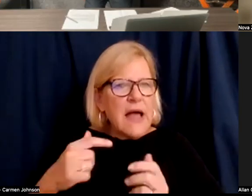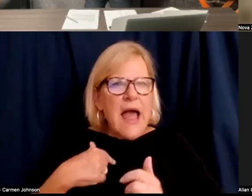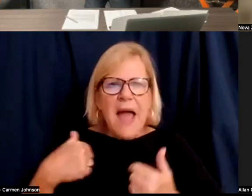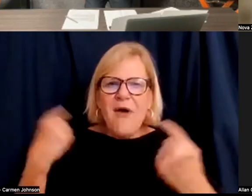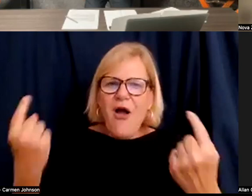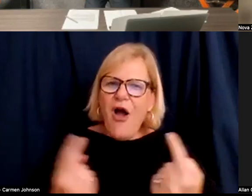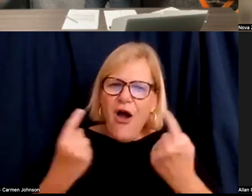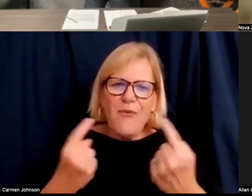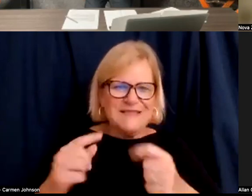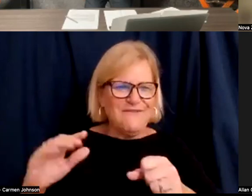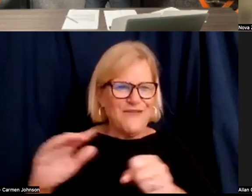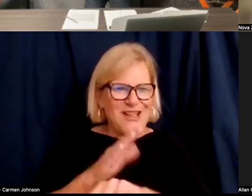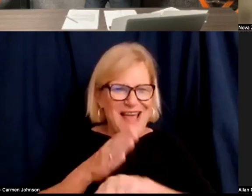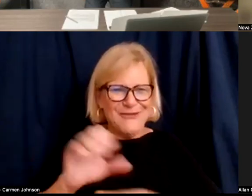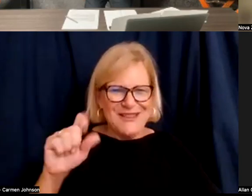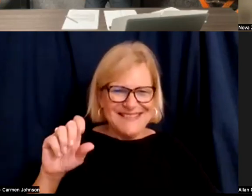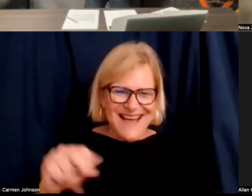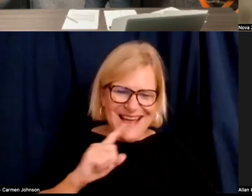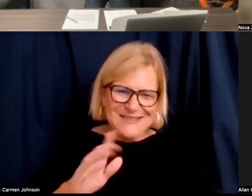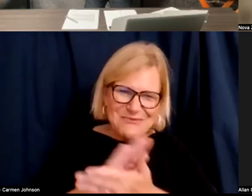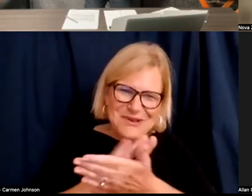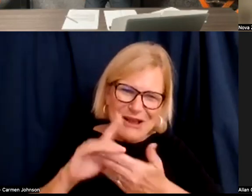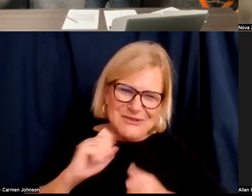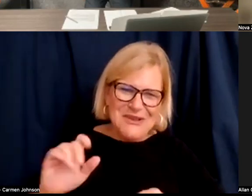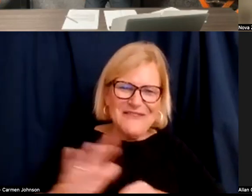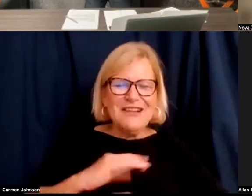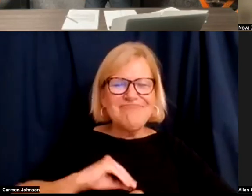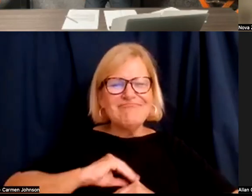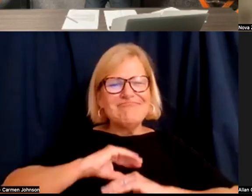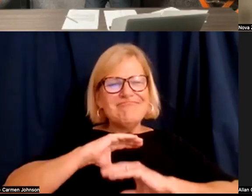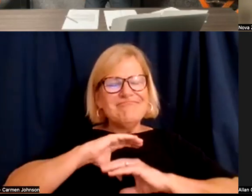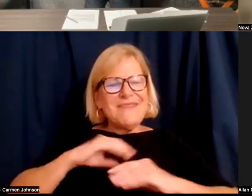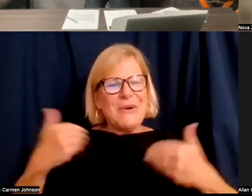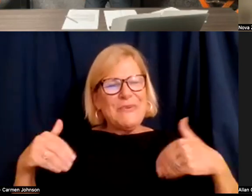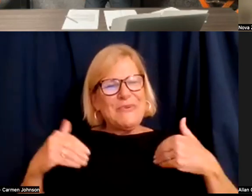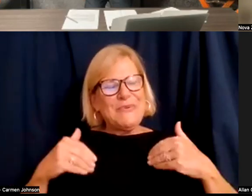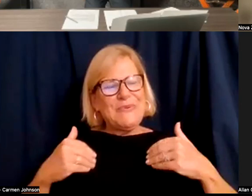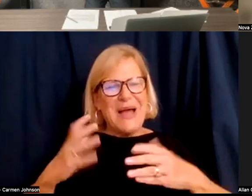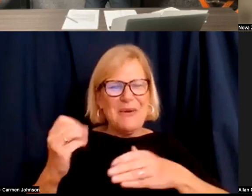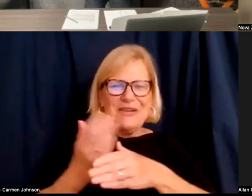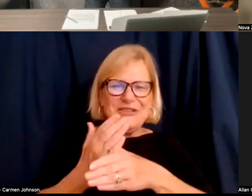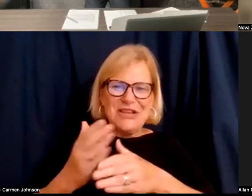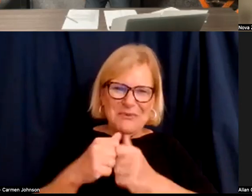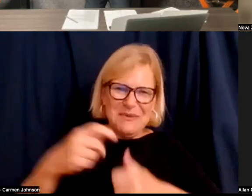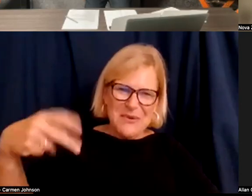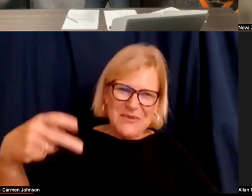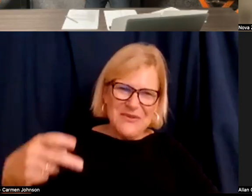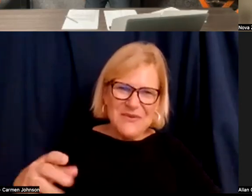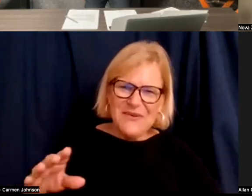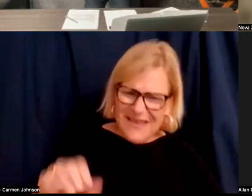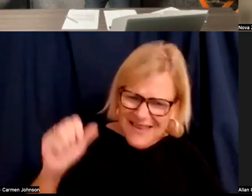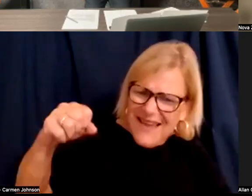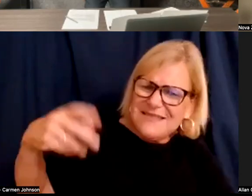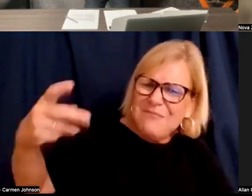always full after these salons, and it's just so nice to be full once more again. So just want to share that to both of you. Yes, the both of you